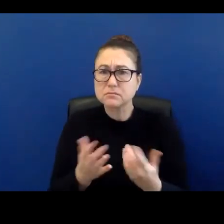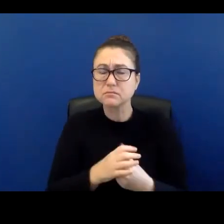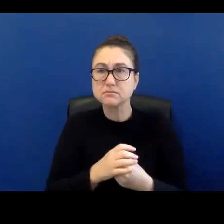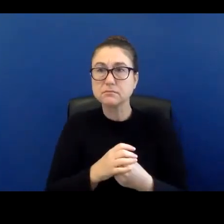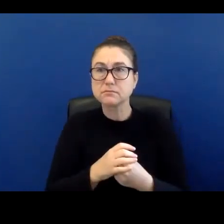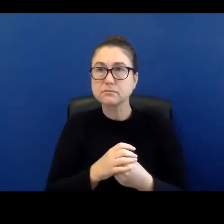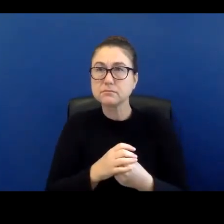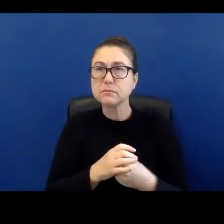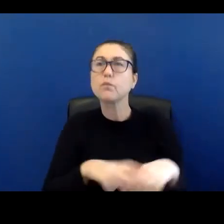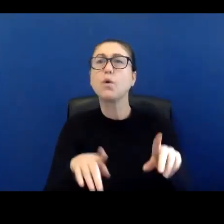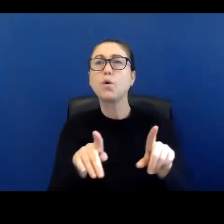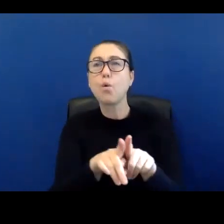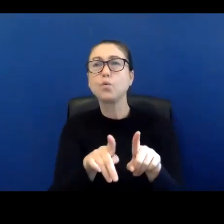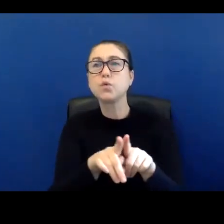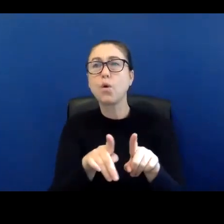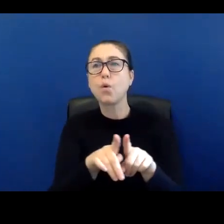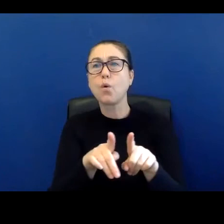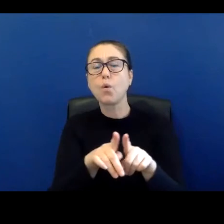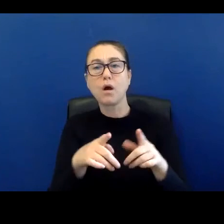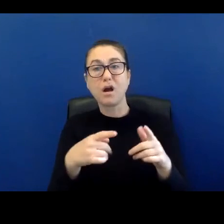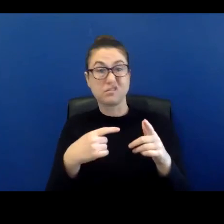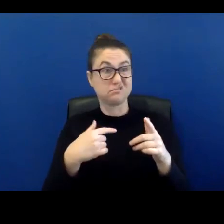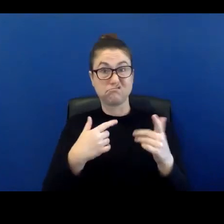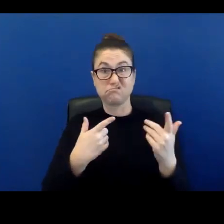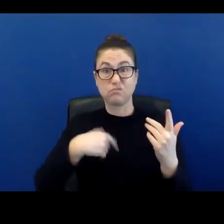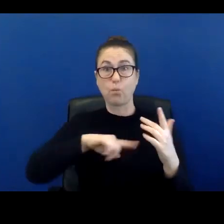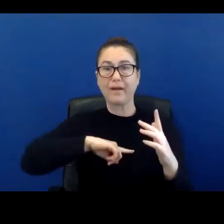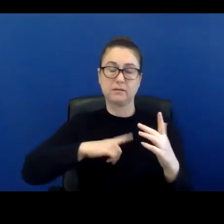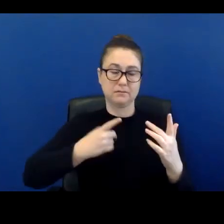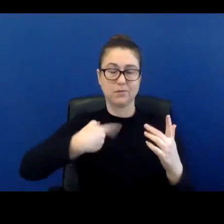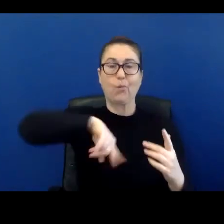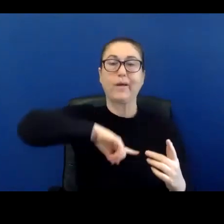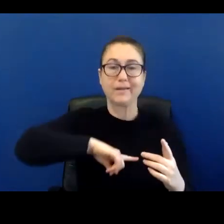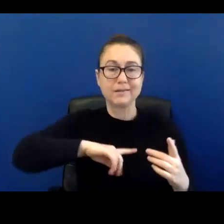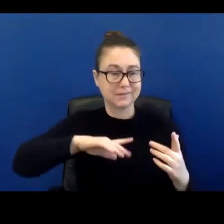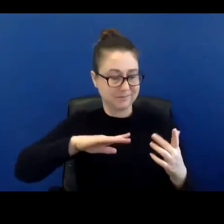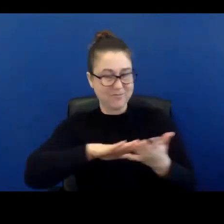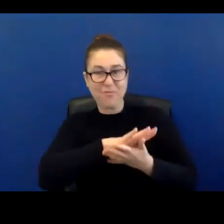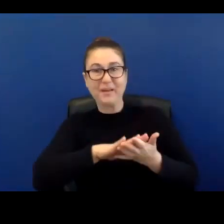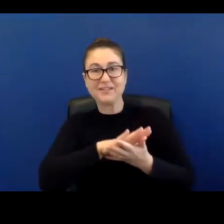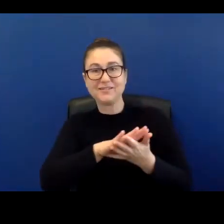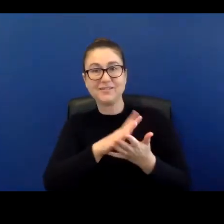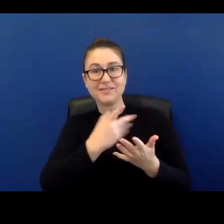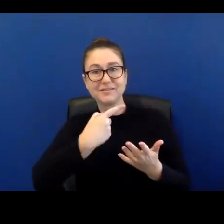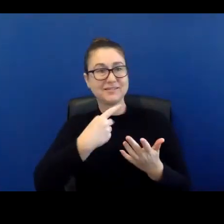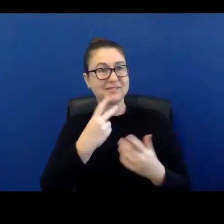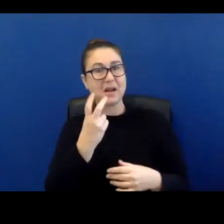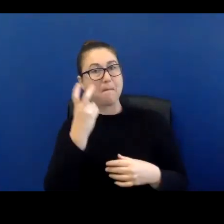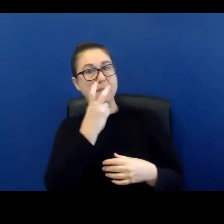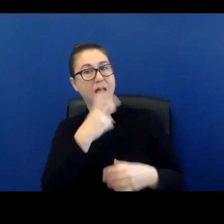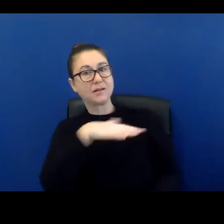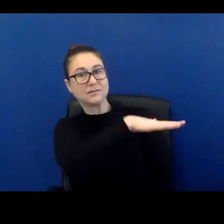reasons why I think we have advocated, and when I say we, I mean the whole of the blindness sector